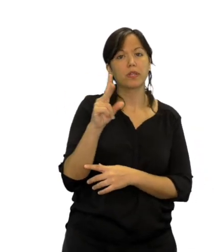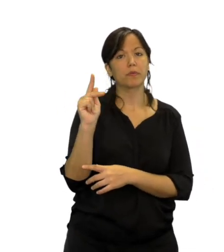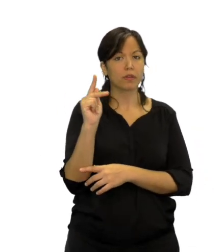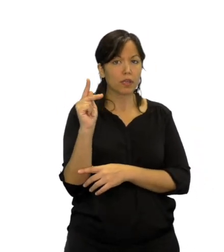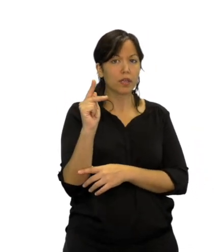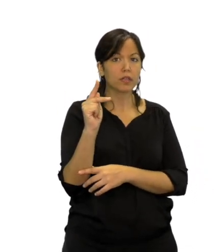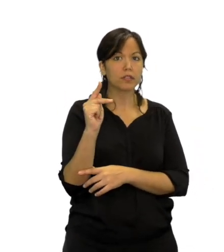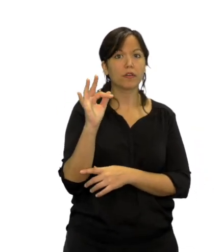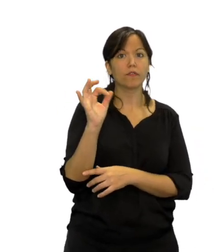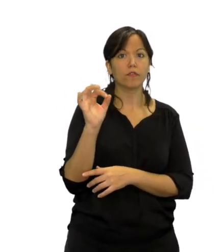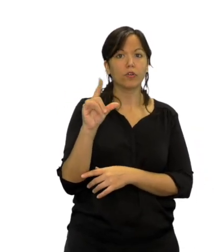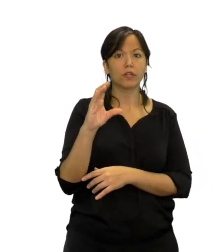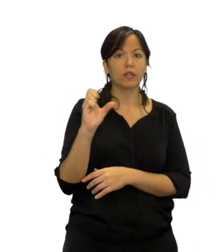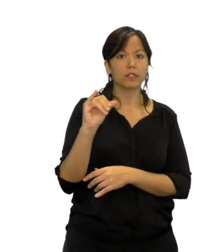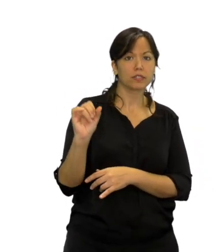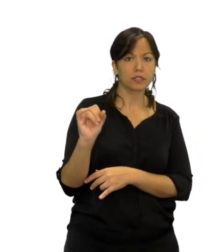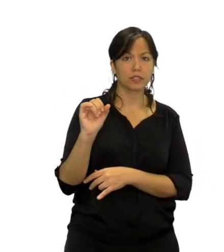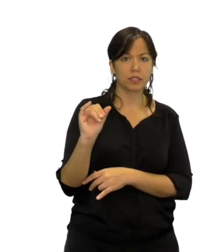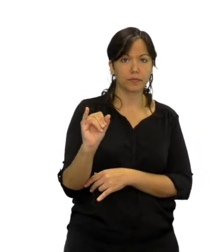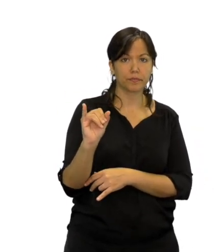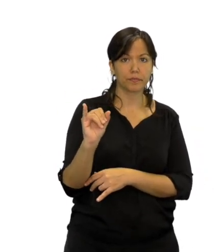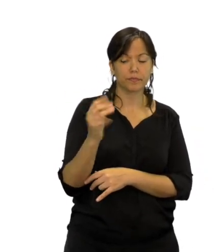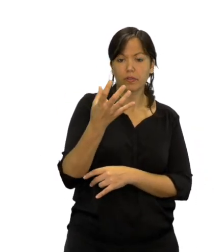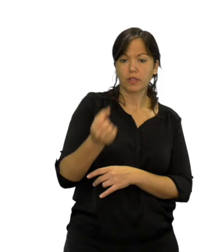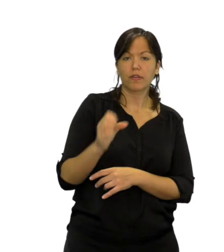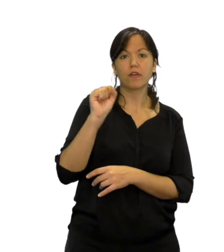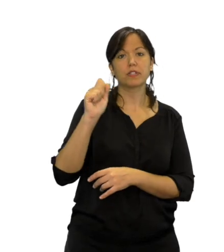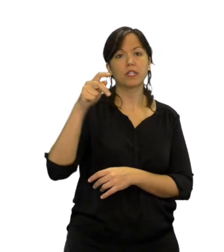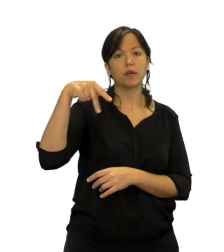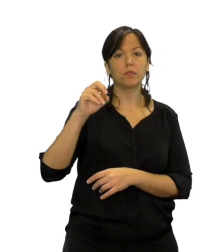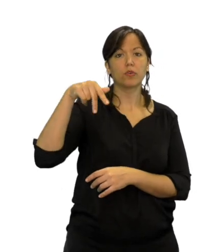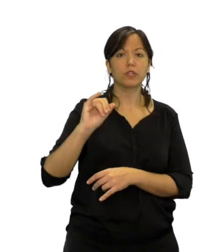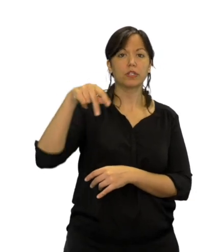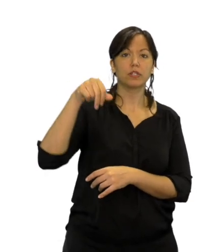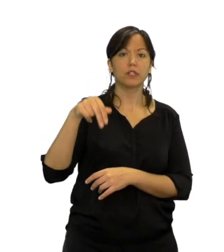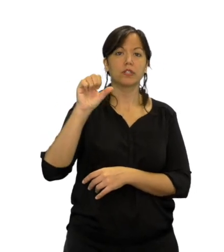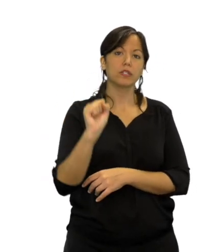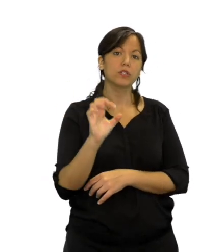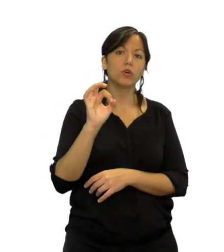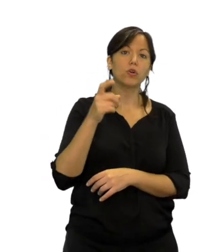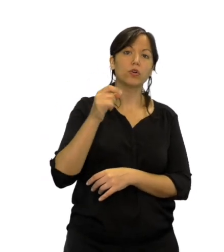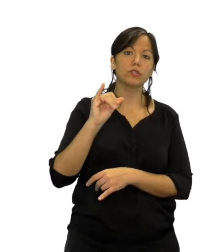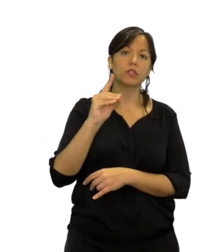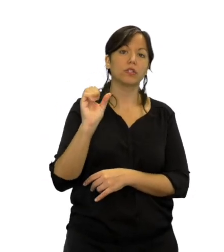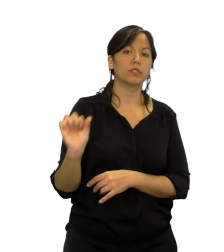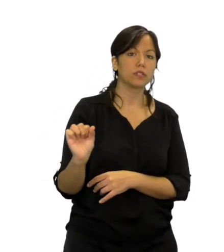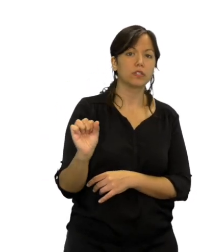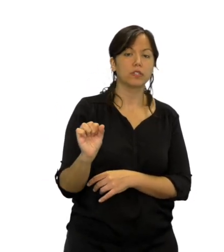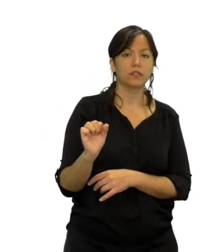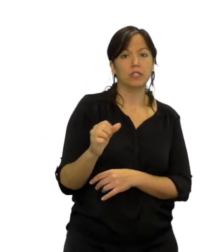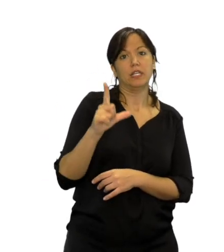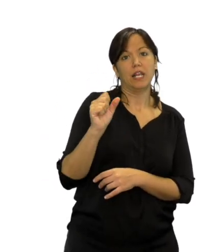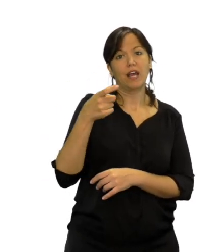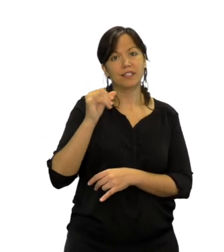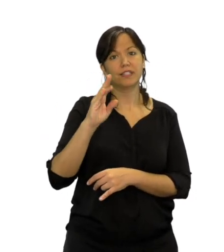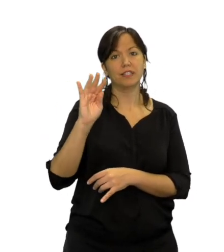potassium, vitamin K, and folic acid. It also contains saponins, mucilages, and antioxidants.